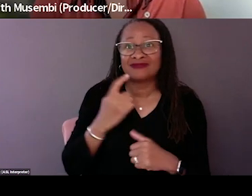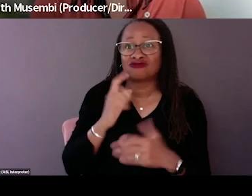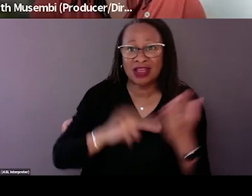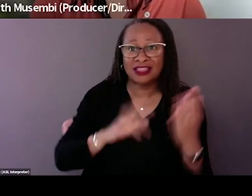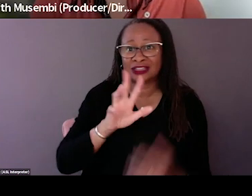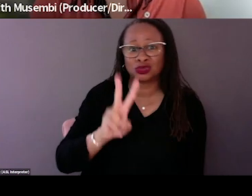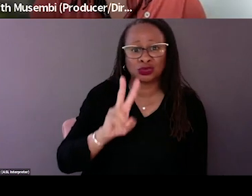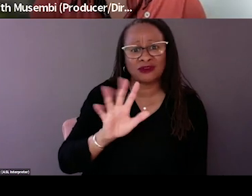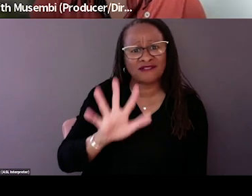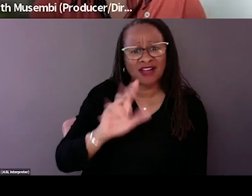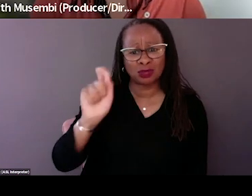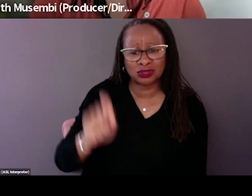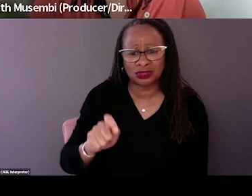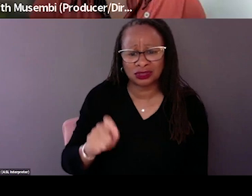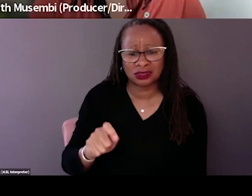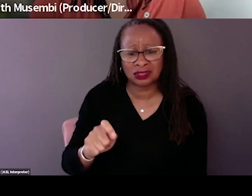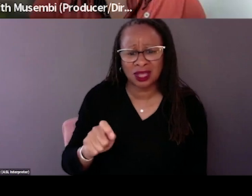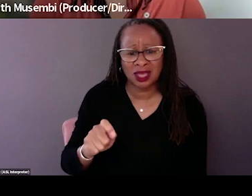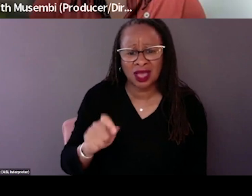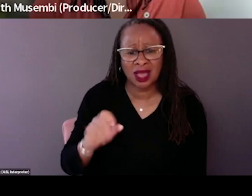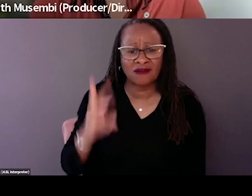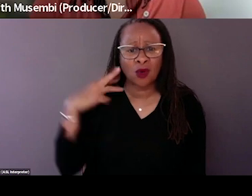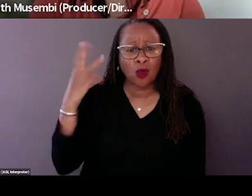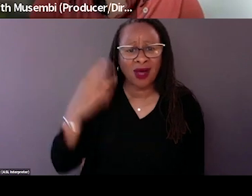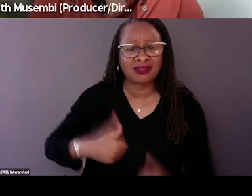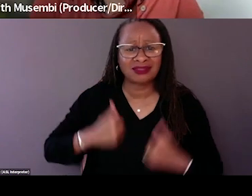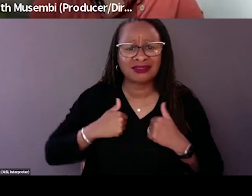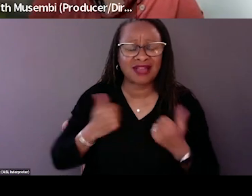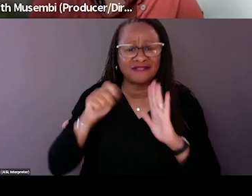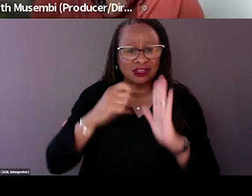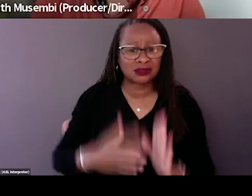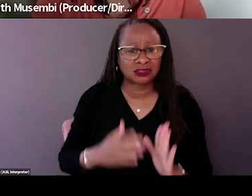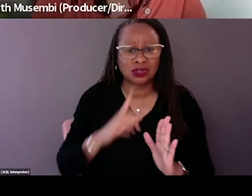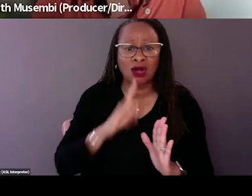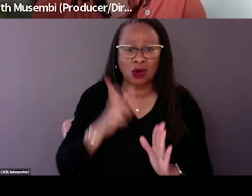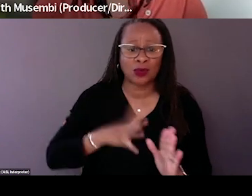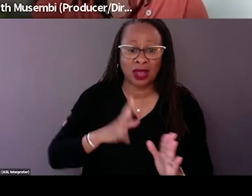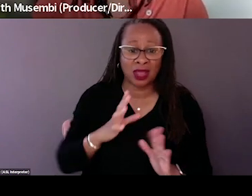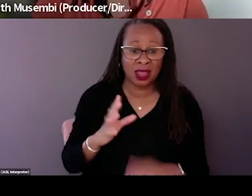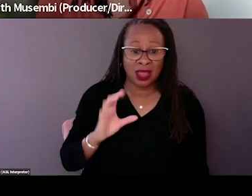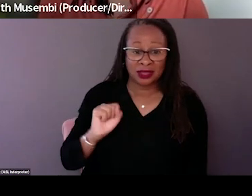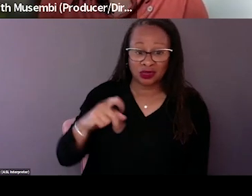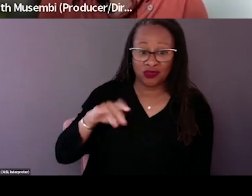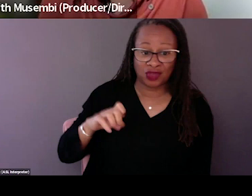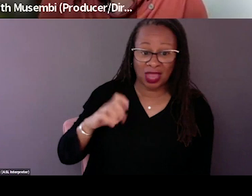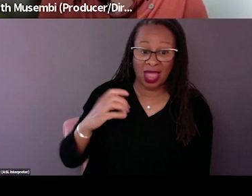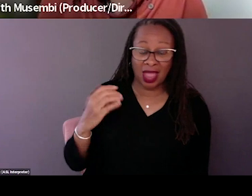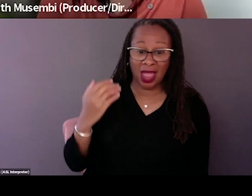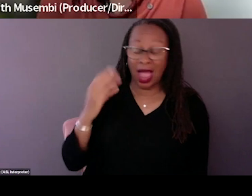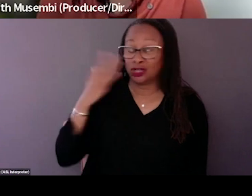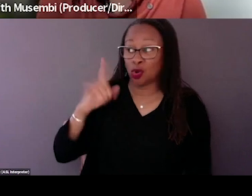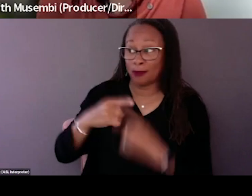Oh, you know what? I think it was even worse than that, Natalie, before. I remember when I first started, myself and Justine, I didn't even know about Justine, but I think there